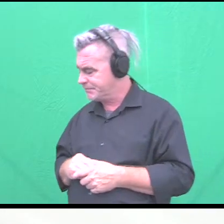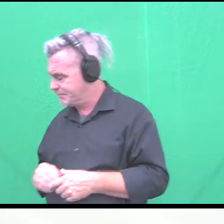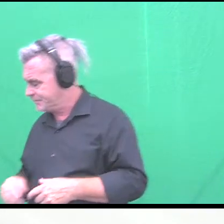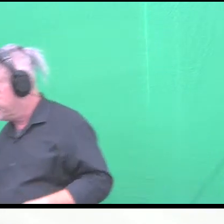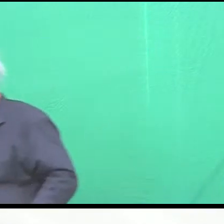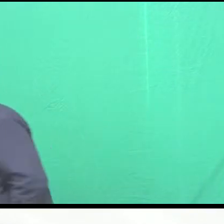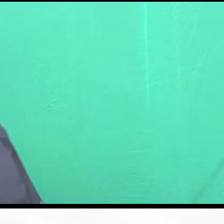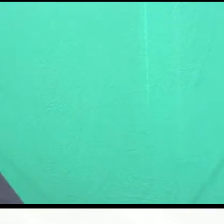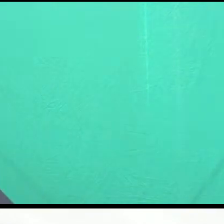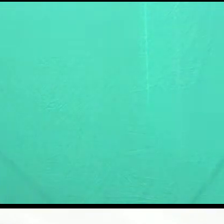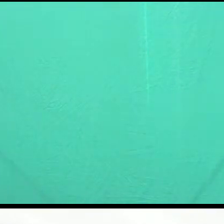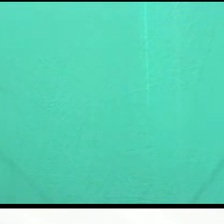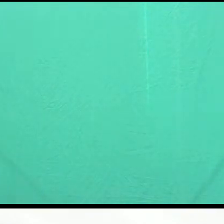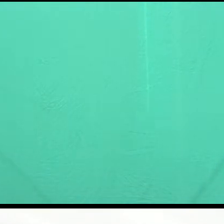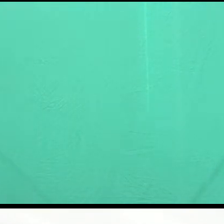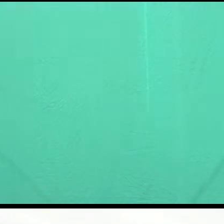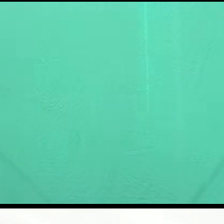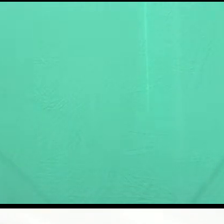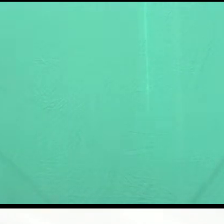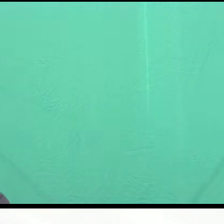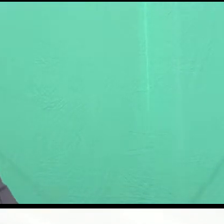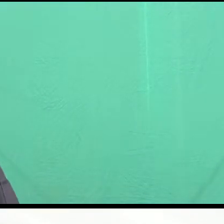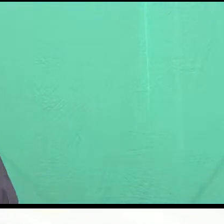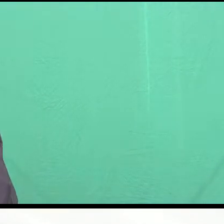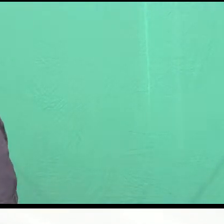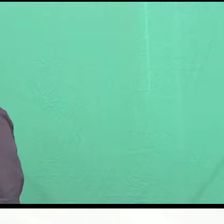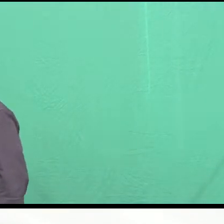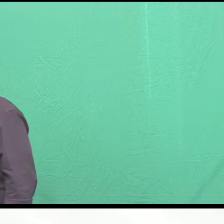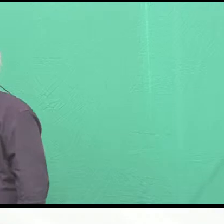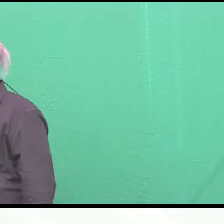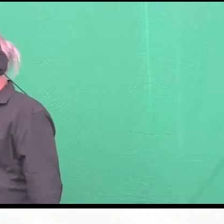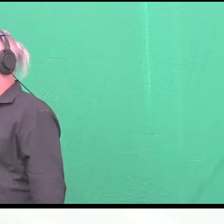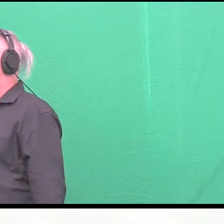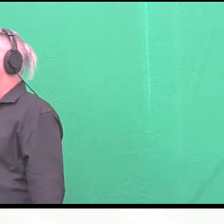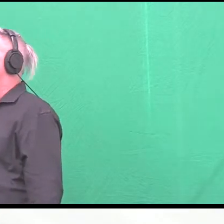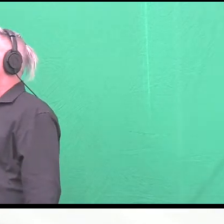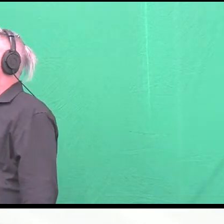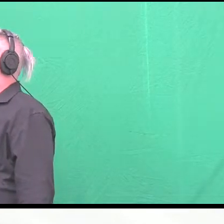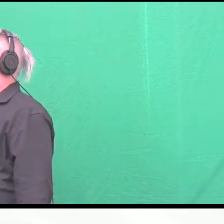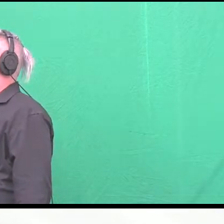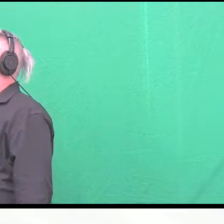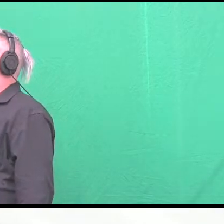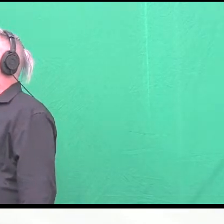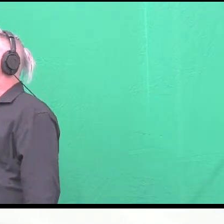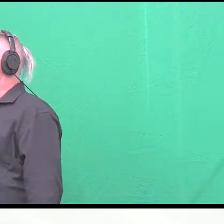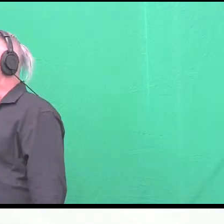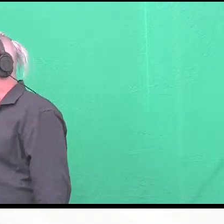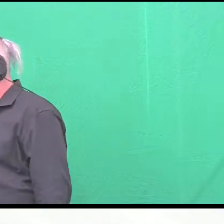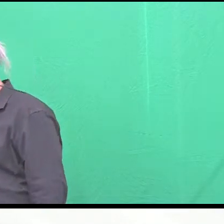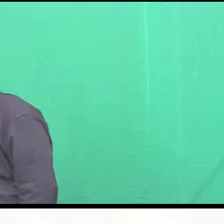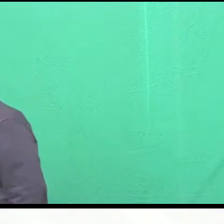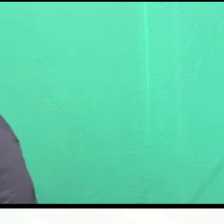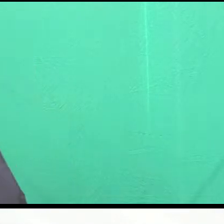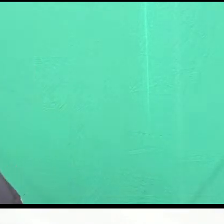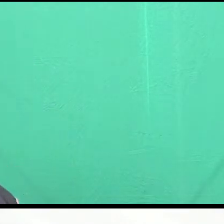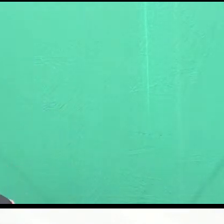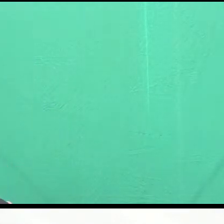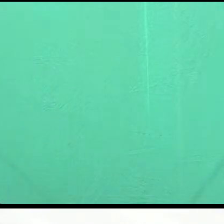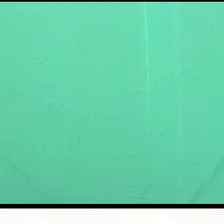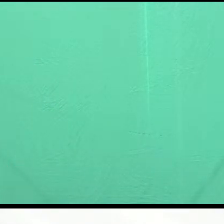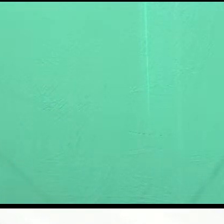Anybody else? Hey, Joan, I just saw something coming out from you about